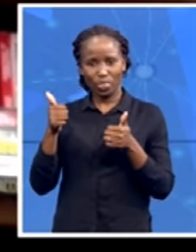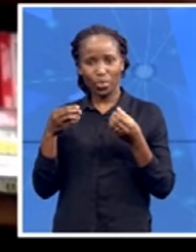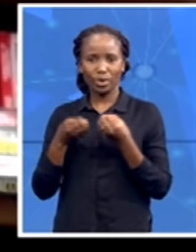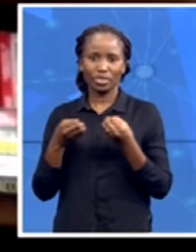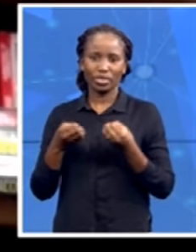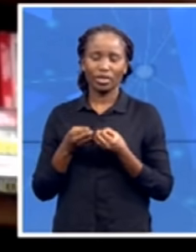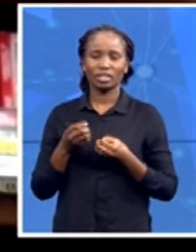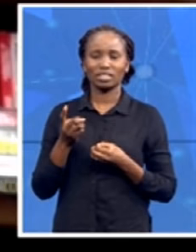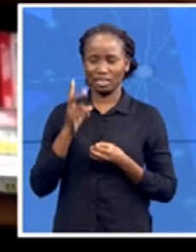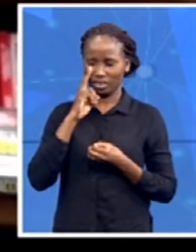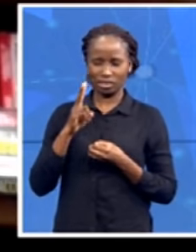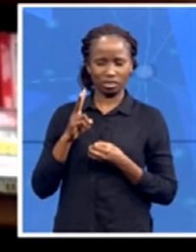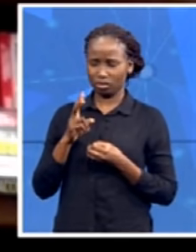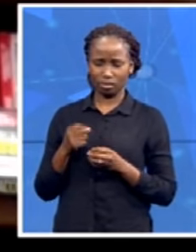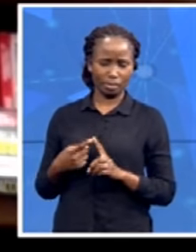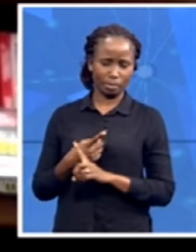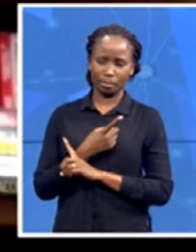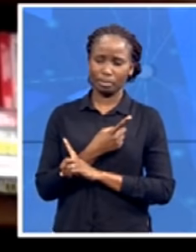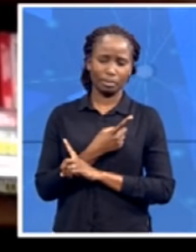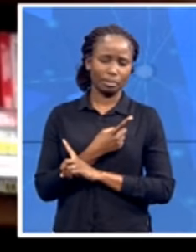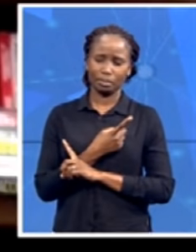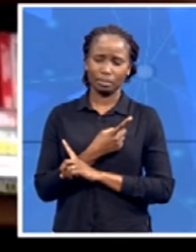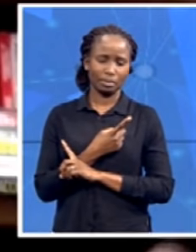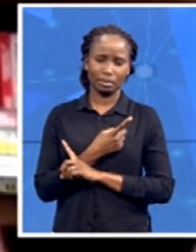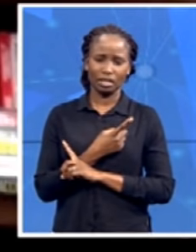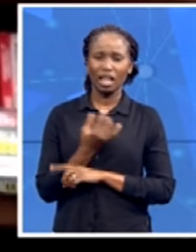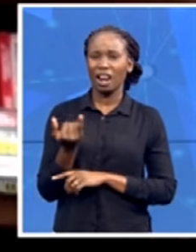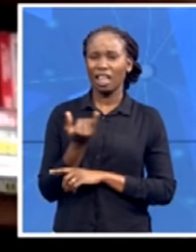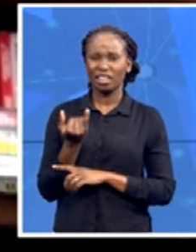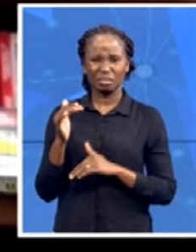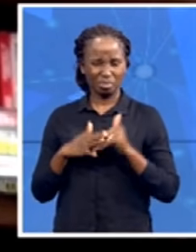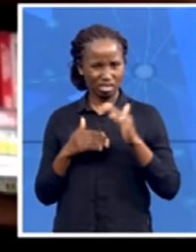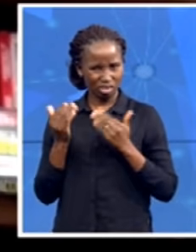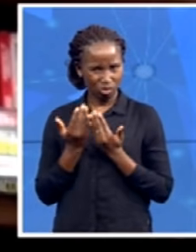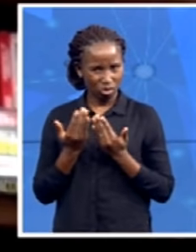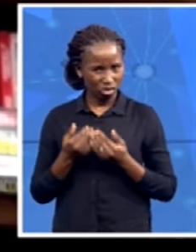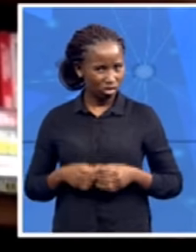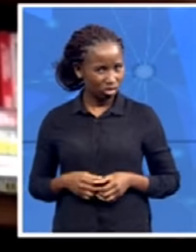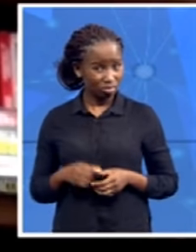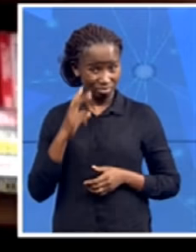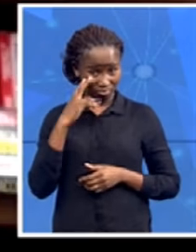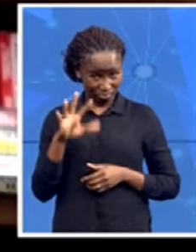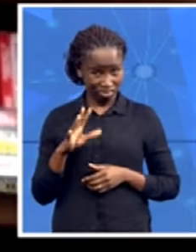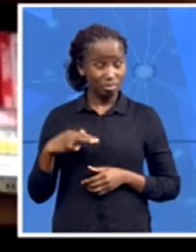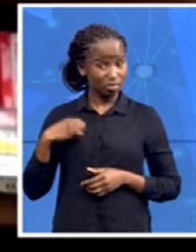manifesto, like building schools. I mean, have you ever seen a municipality building schools?